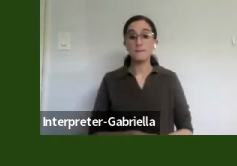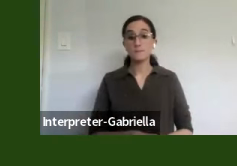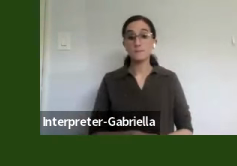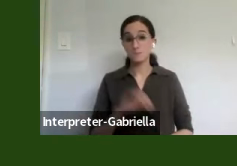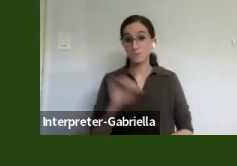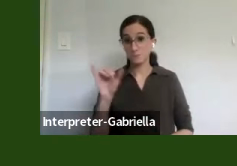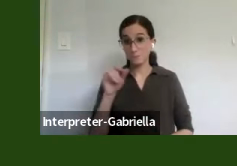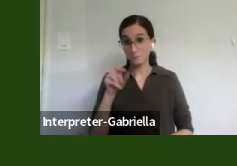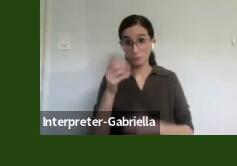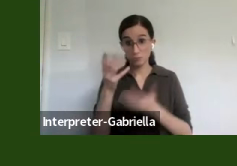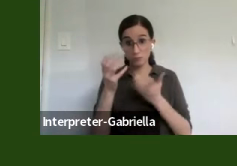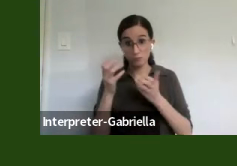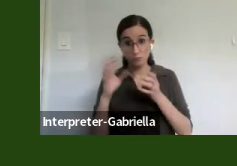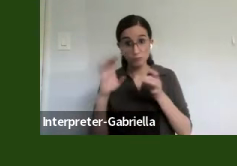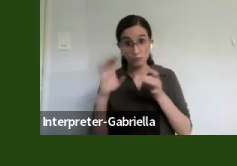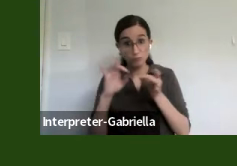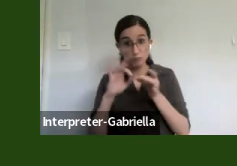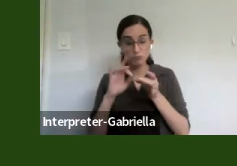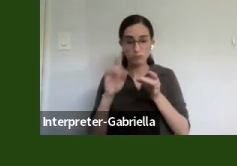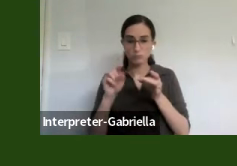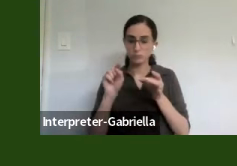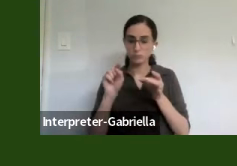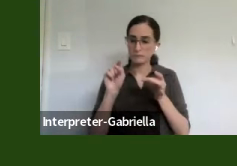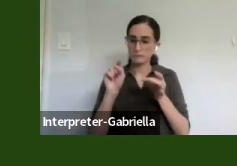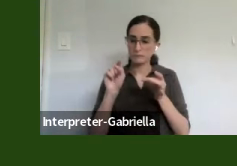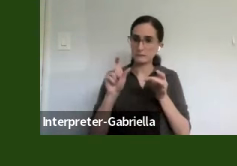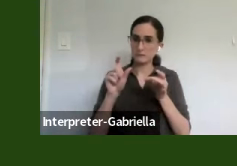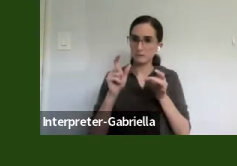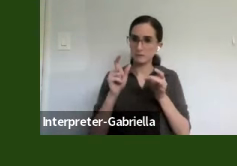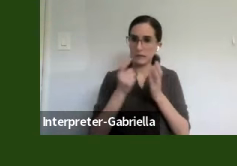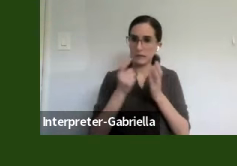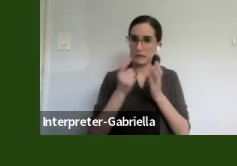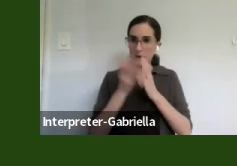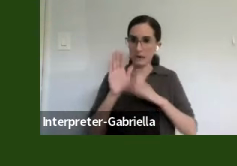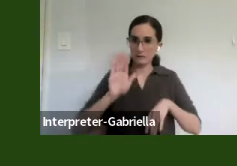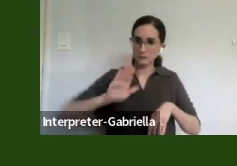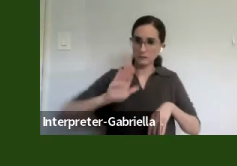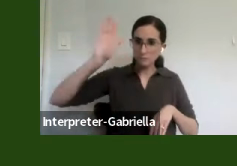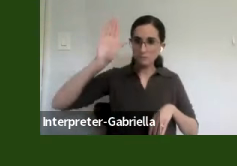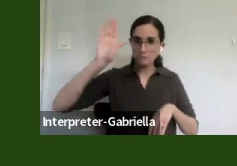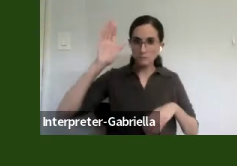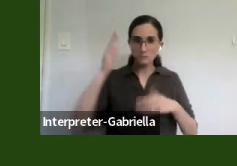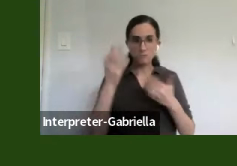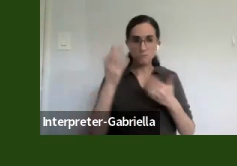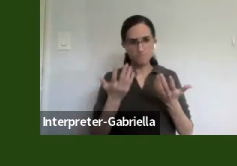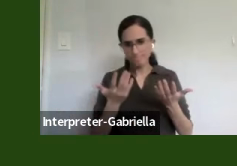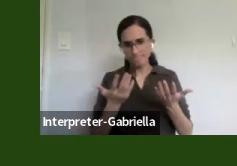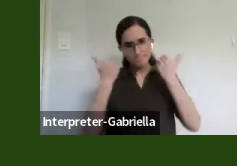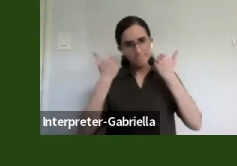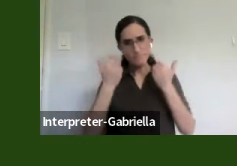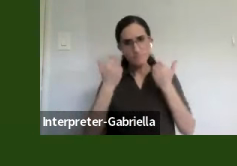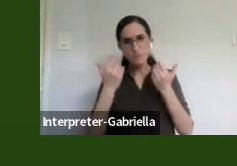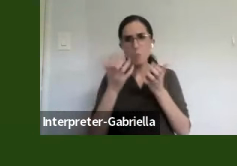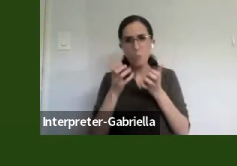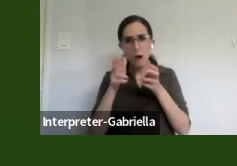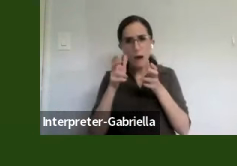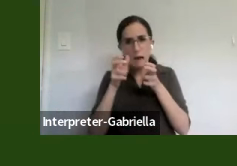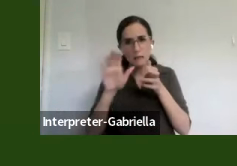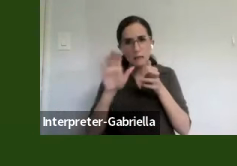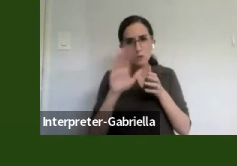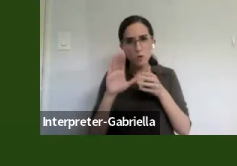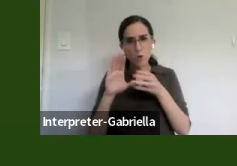a comment, speak up. We want to hear from you. Y utilizan así lo que es la seña de levantar la mano cuando quieren aportar,